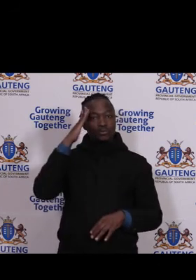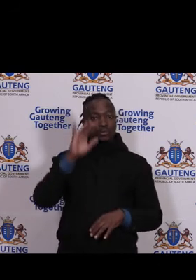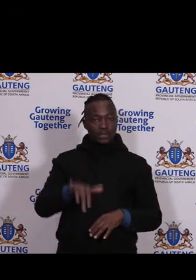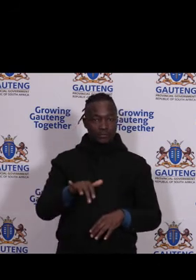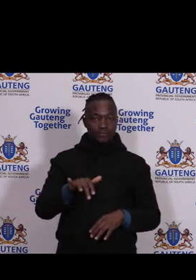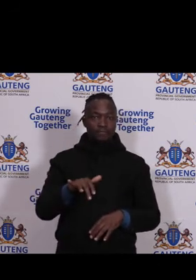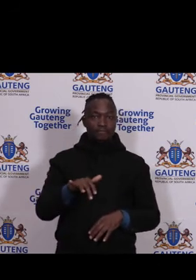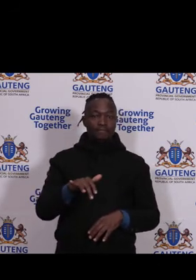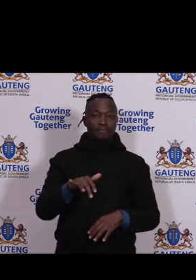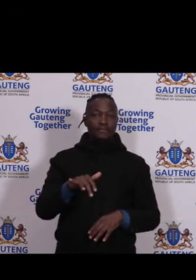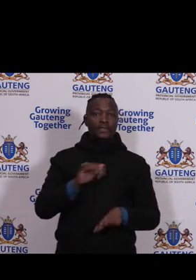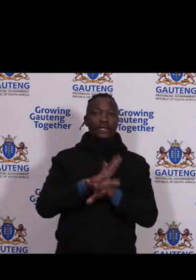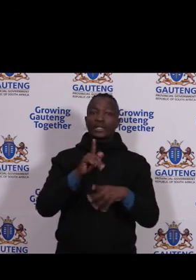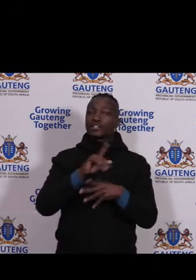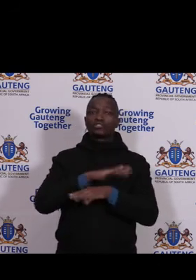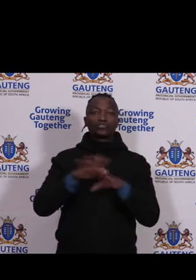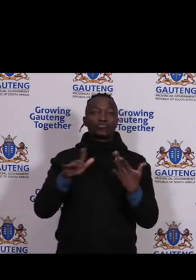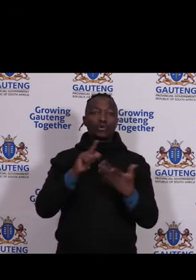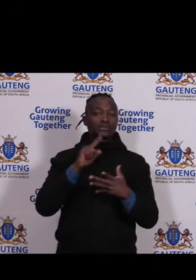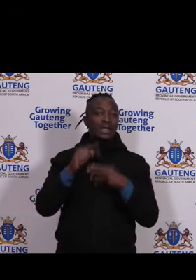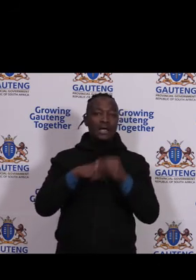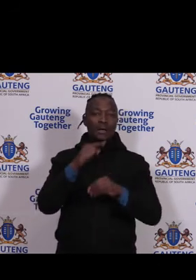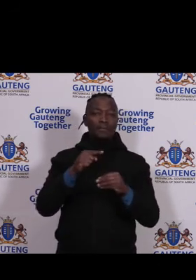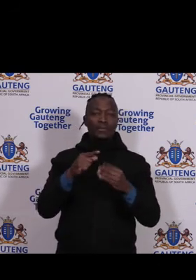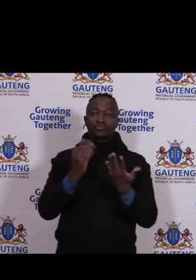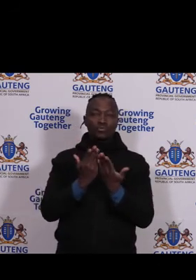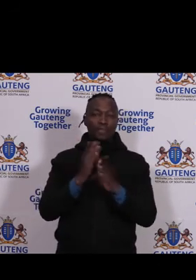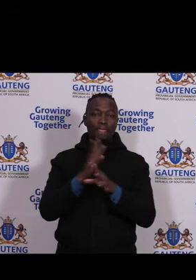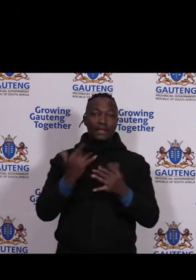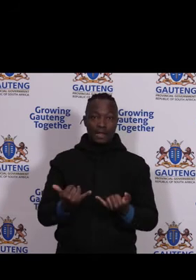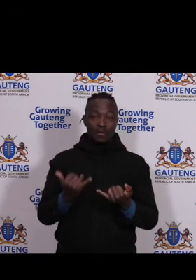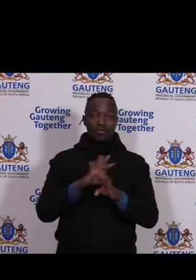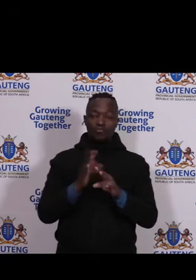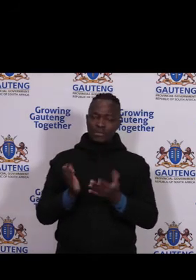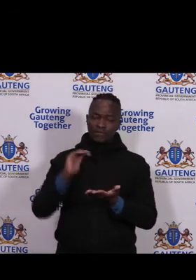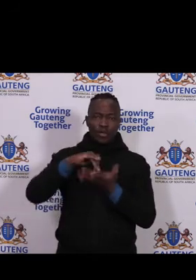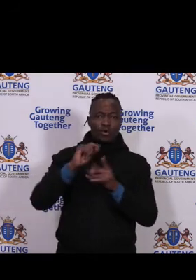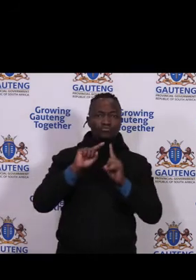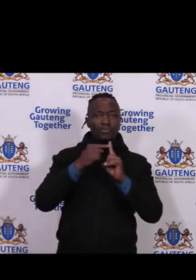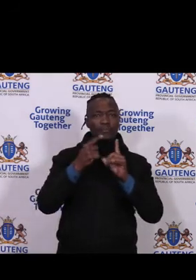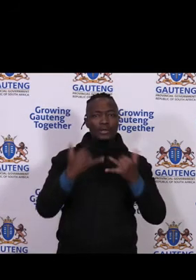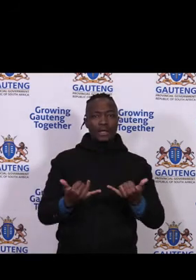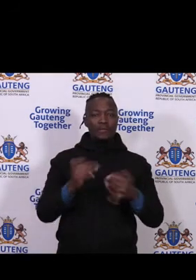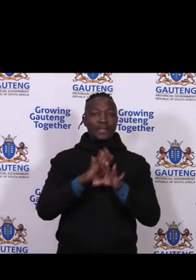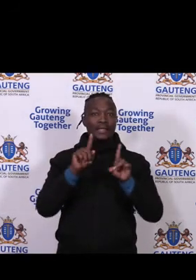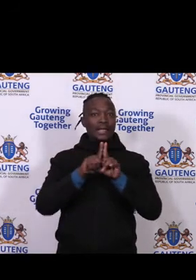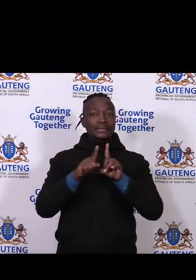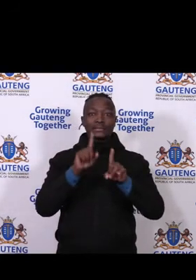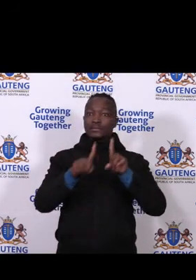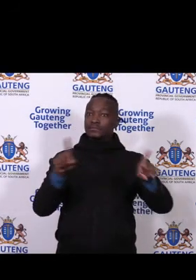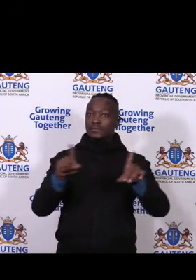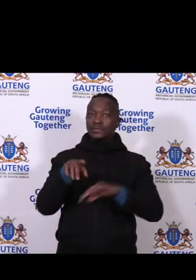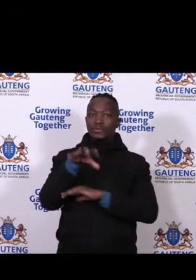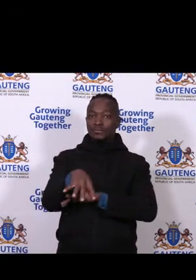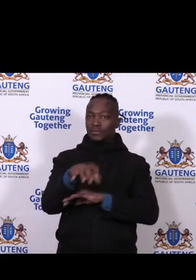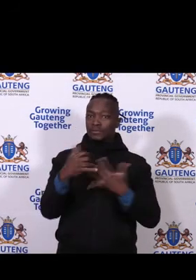that it is not about who. I think now we have got to a point as everyone else in the province